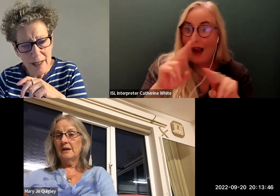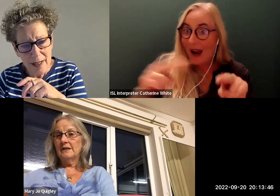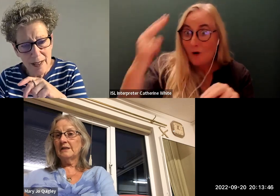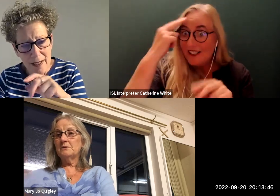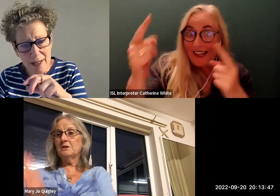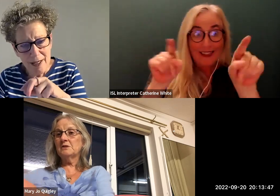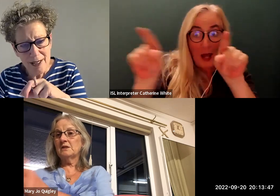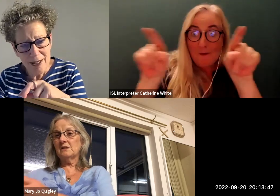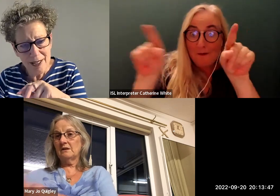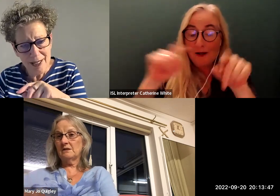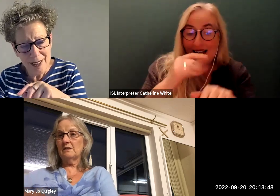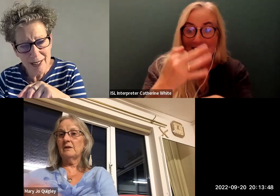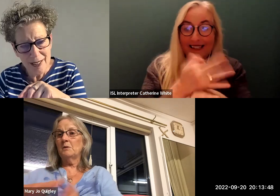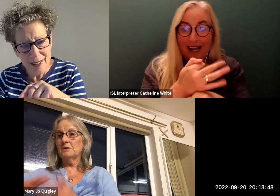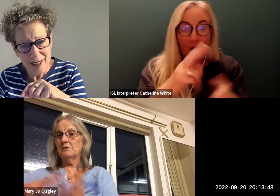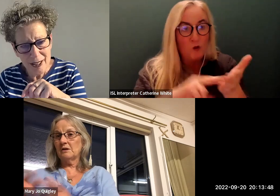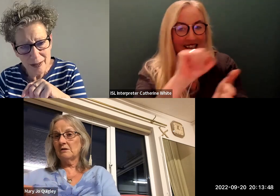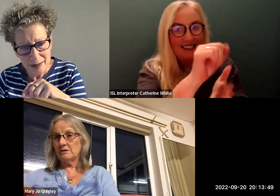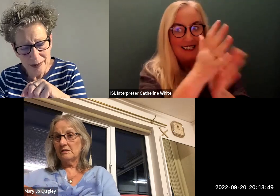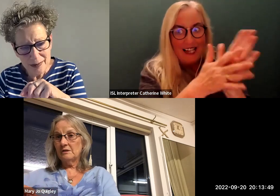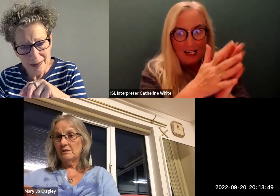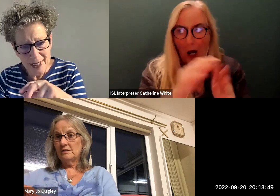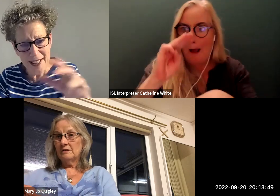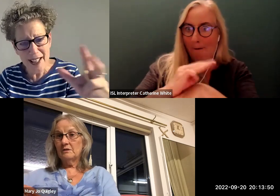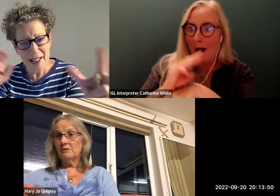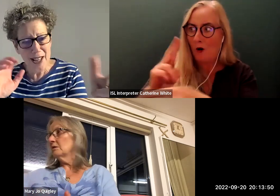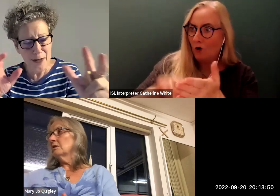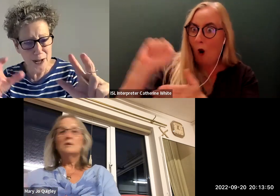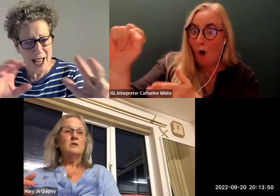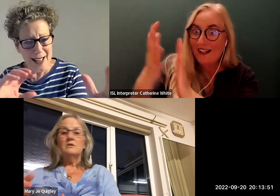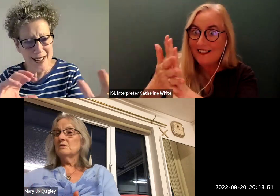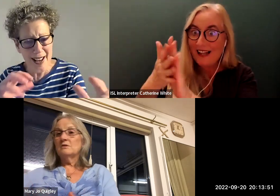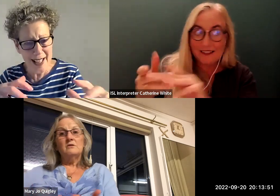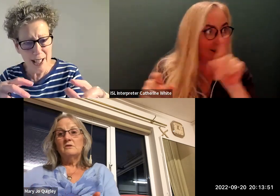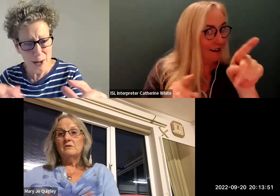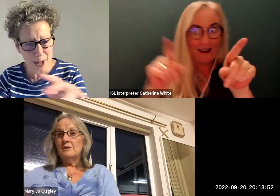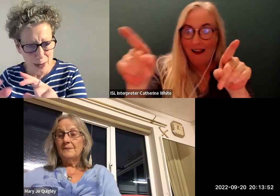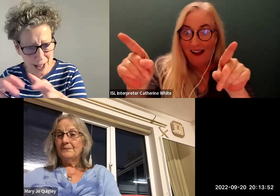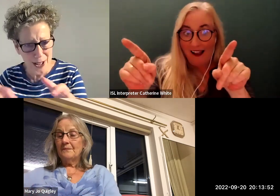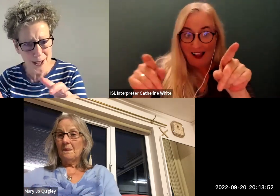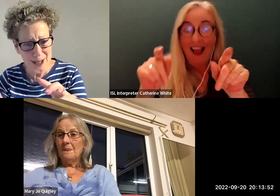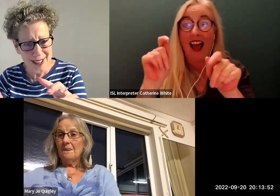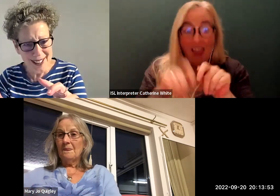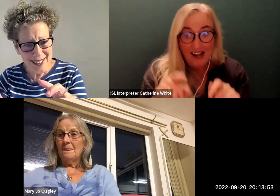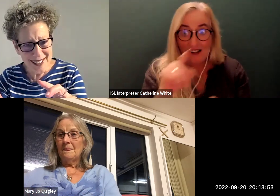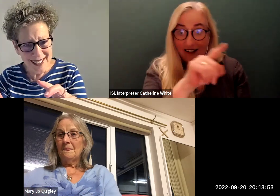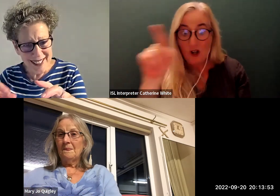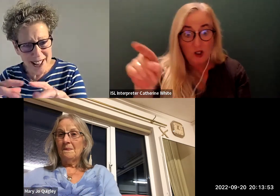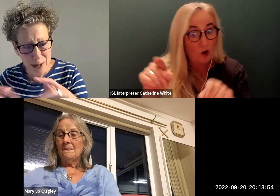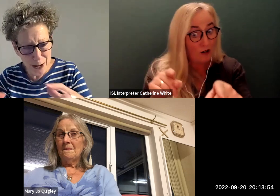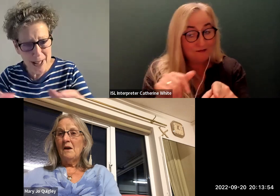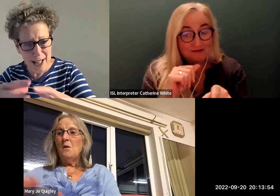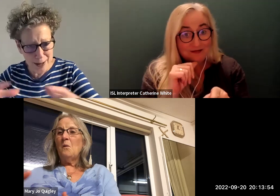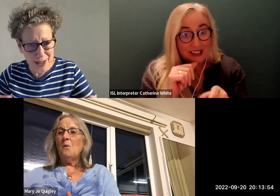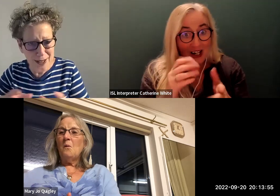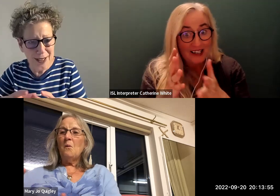because Daddy would use his signs and then Mum would use hers. And yet, if you'd had sign language between you, you